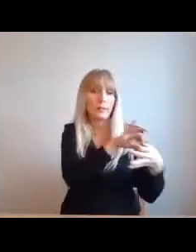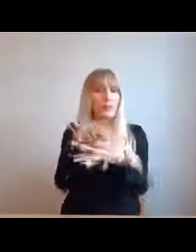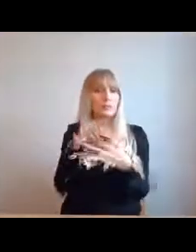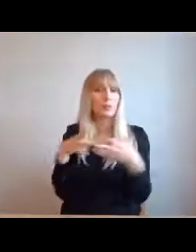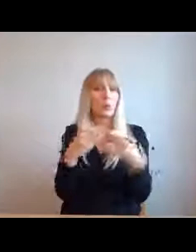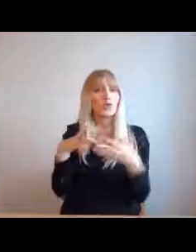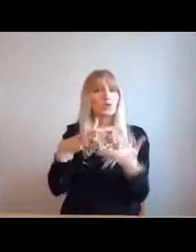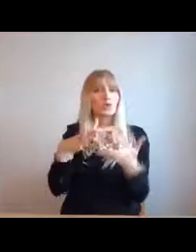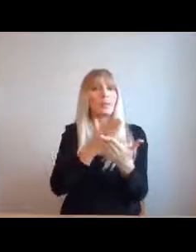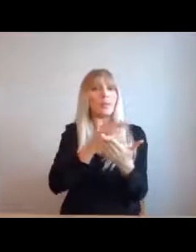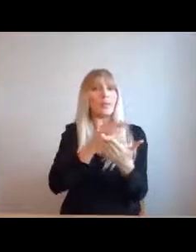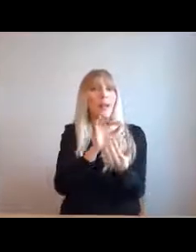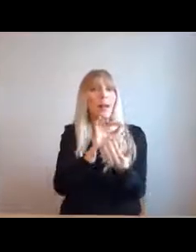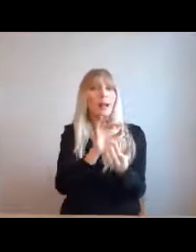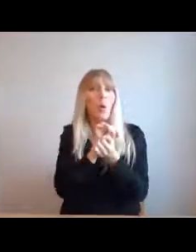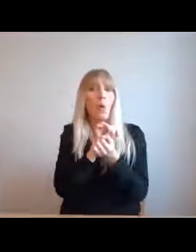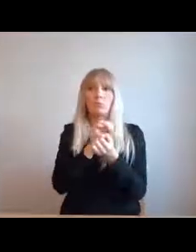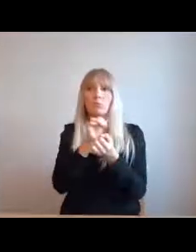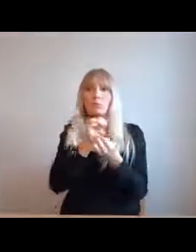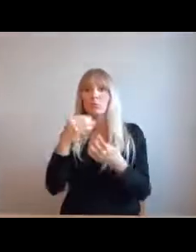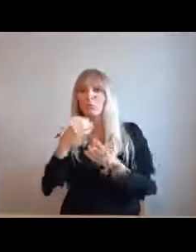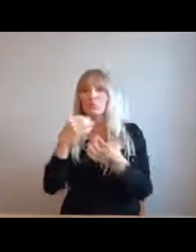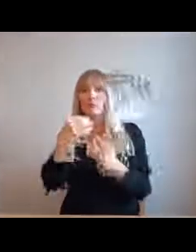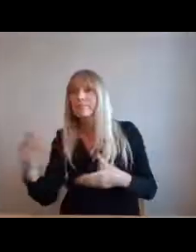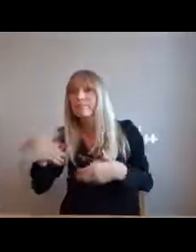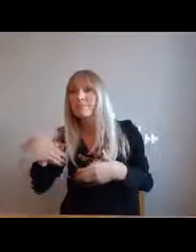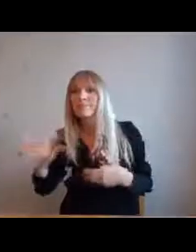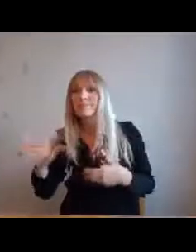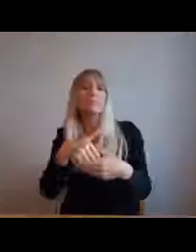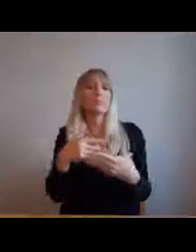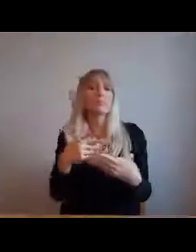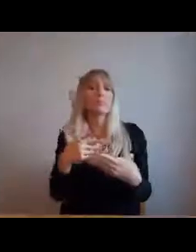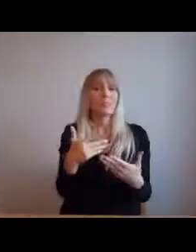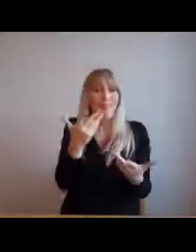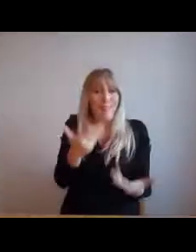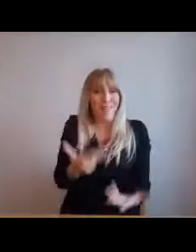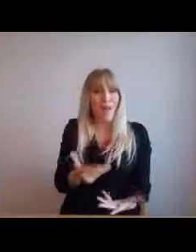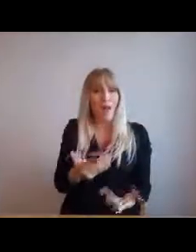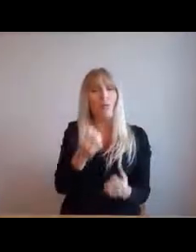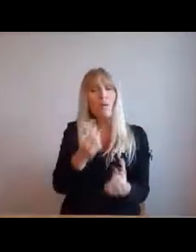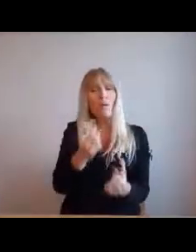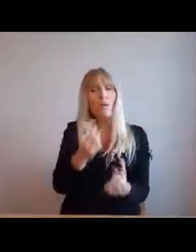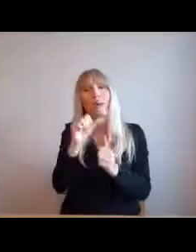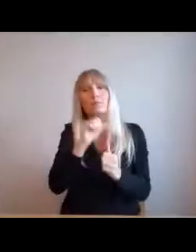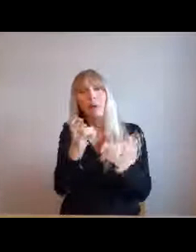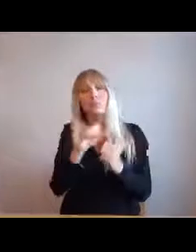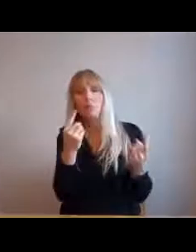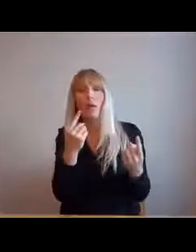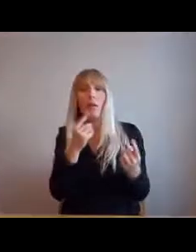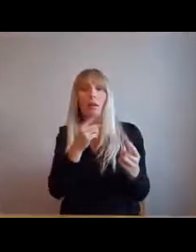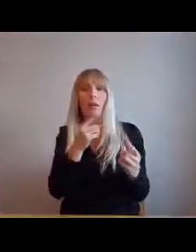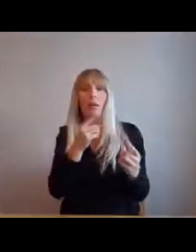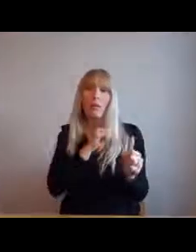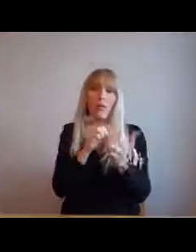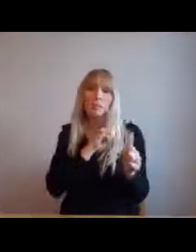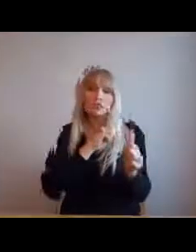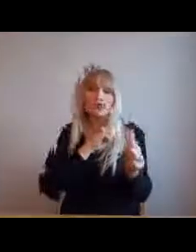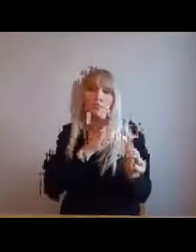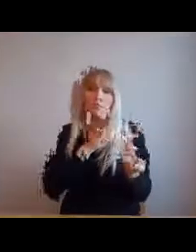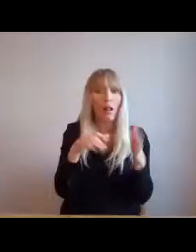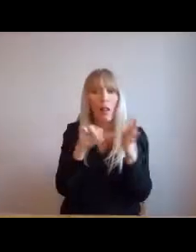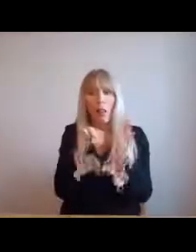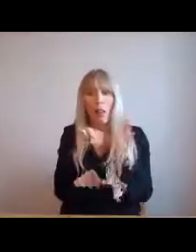stakeholders, and of course, ongoing design work. We've now also got a better understanding of some of the technical constraints, including